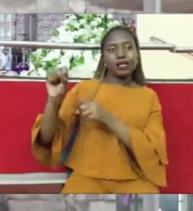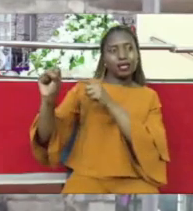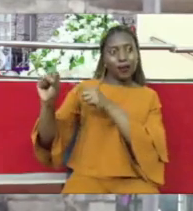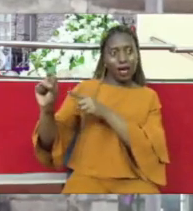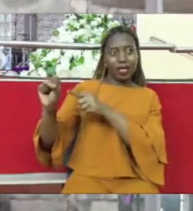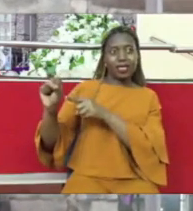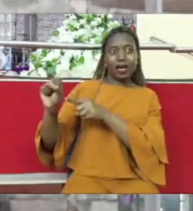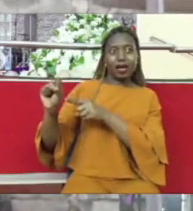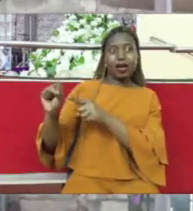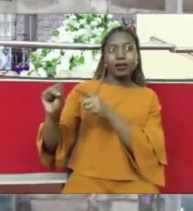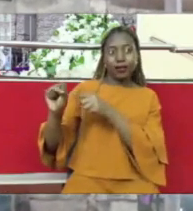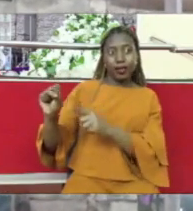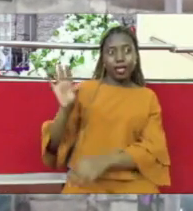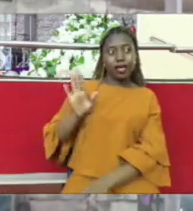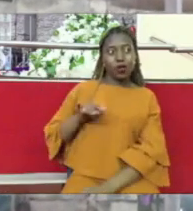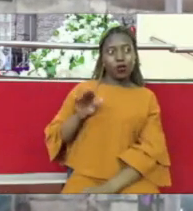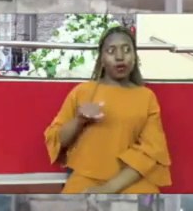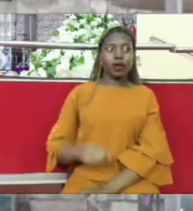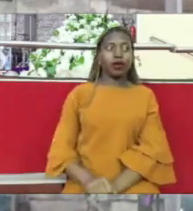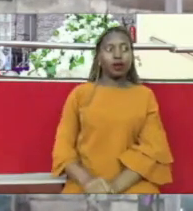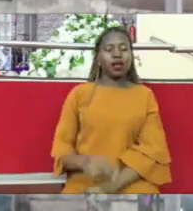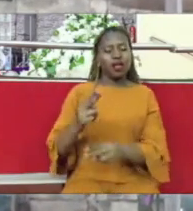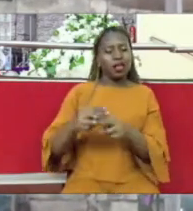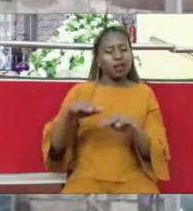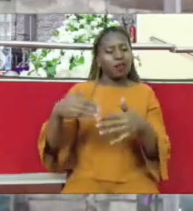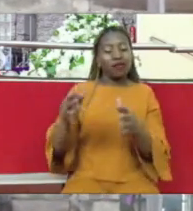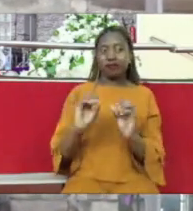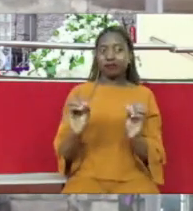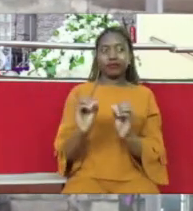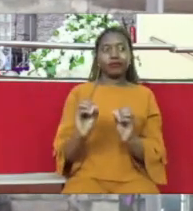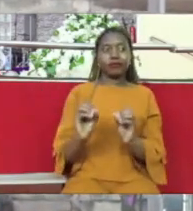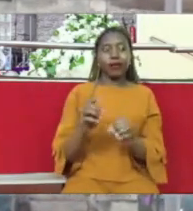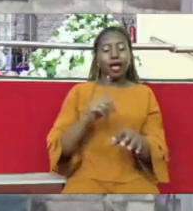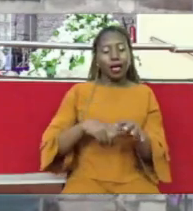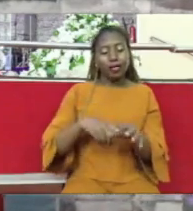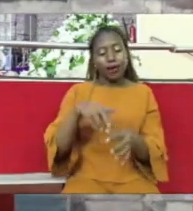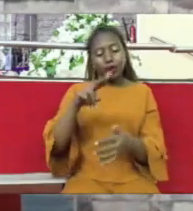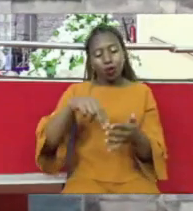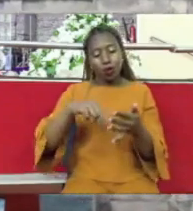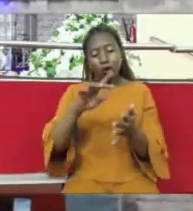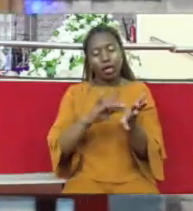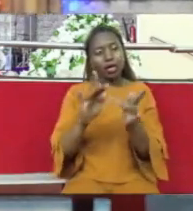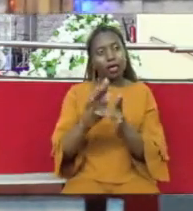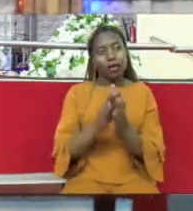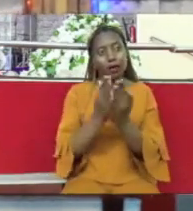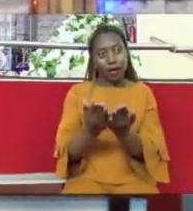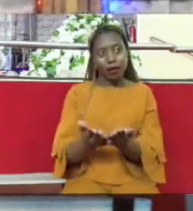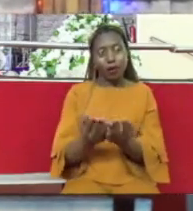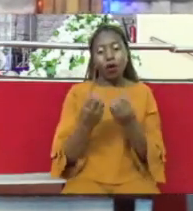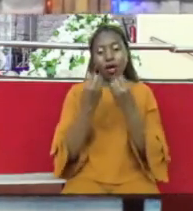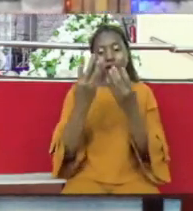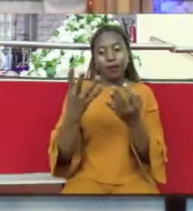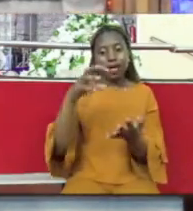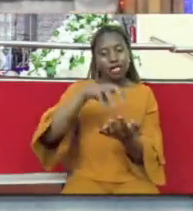A Samaritan woman. And when you look through scripture, in most cases where someone is going